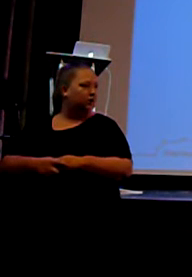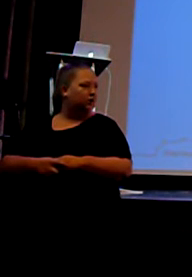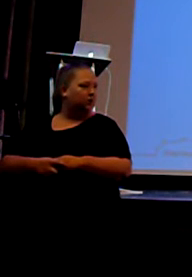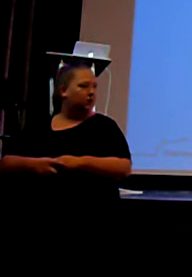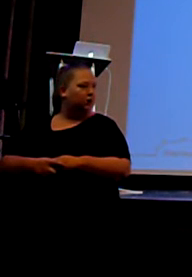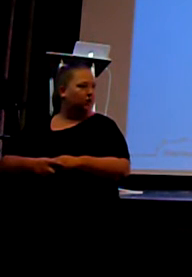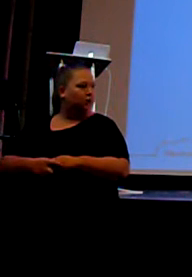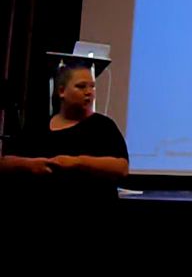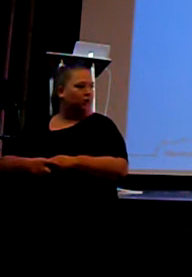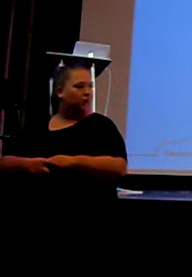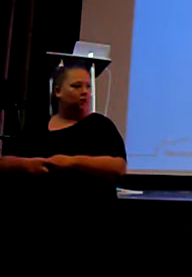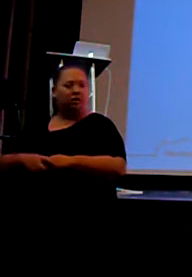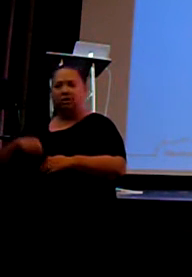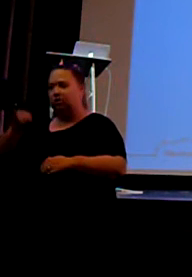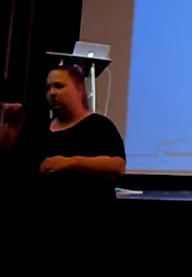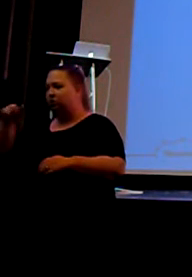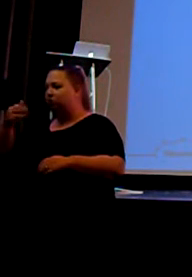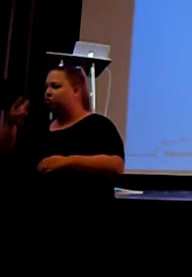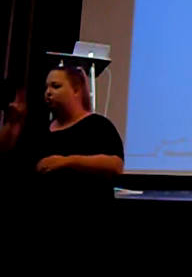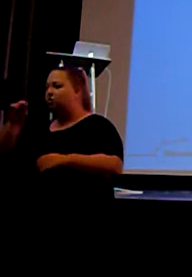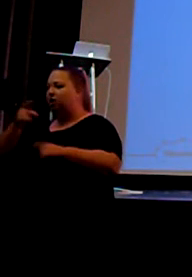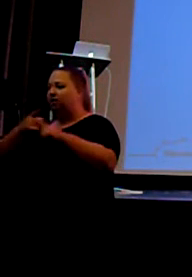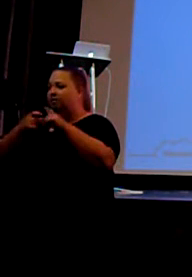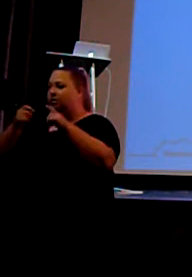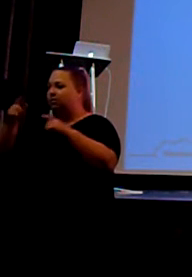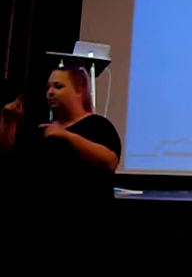John from Tampa,